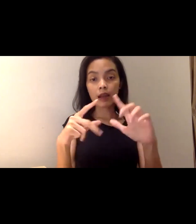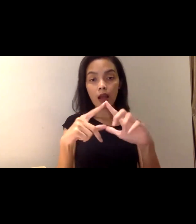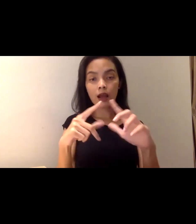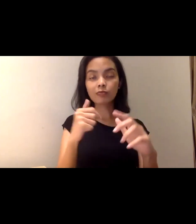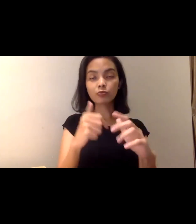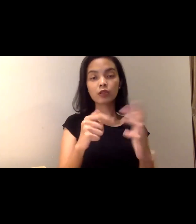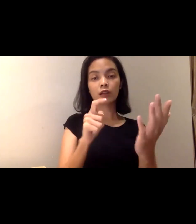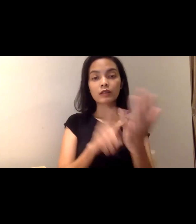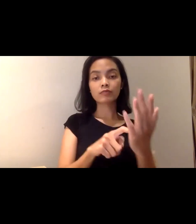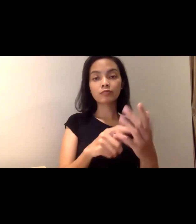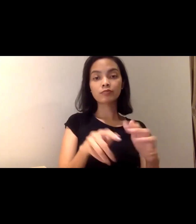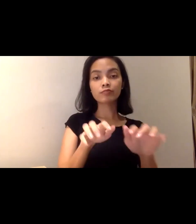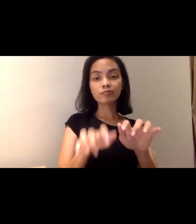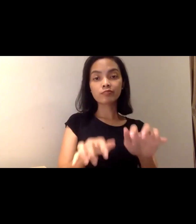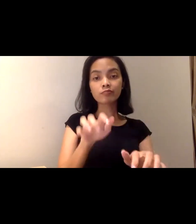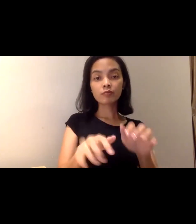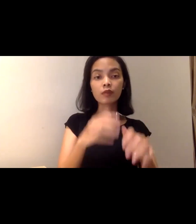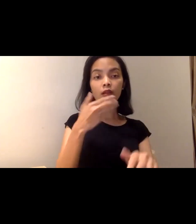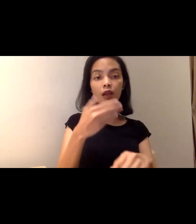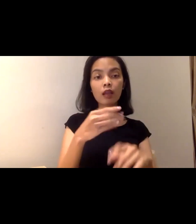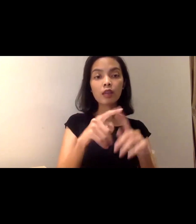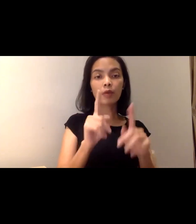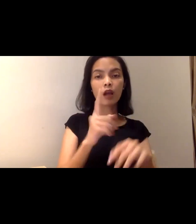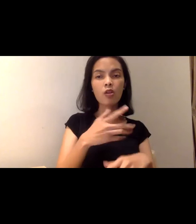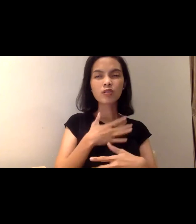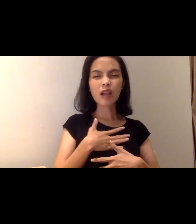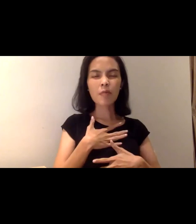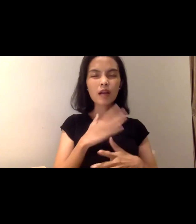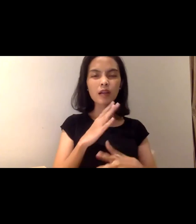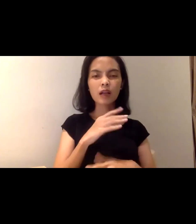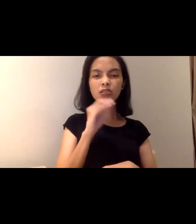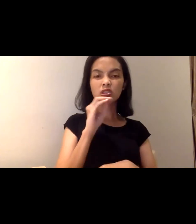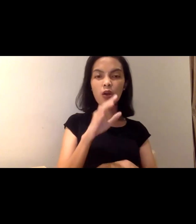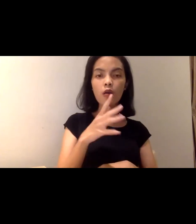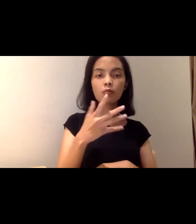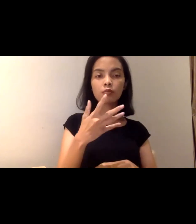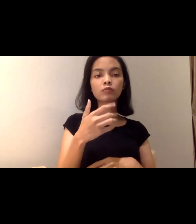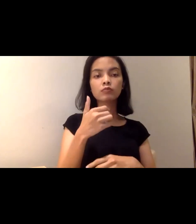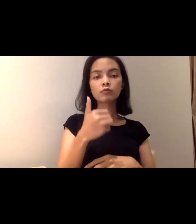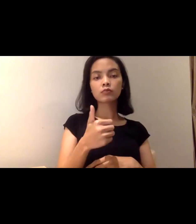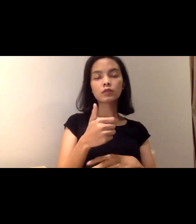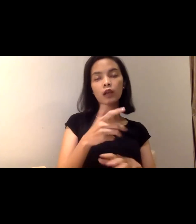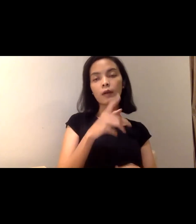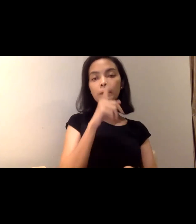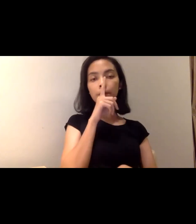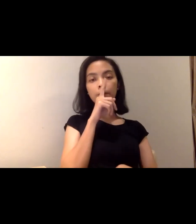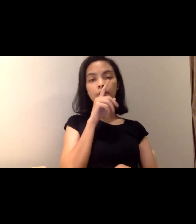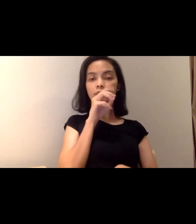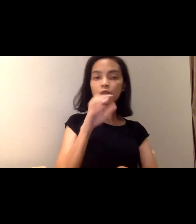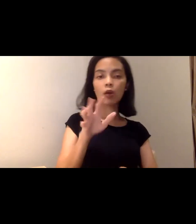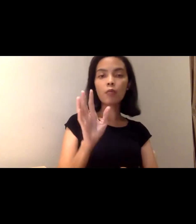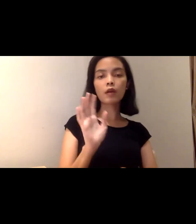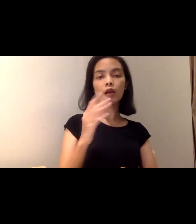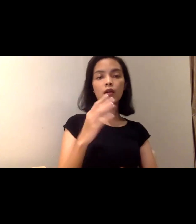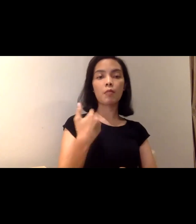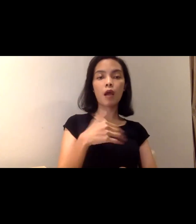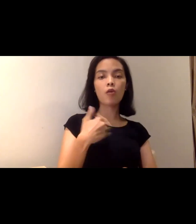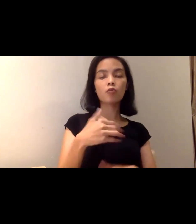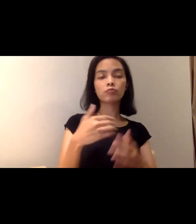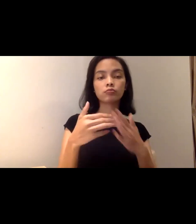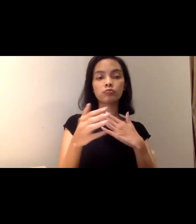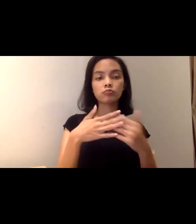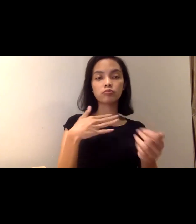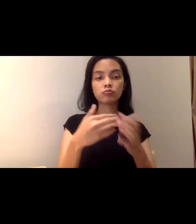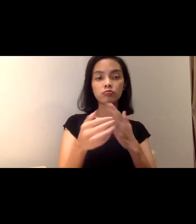point in the webinar, you can choose to leave the event. And 5 films for freedom can still be watched for